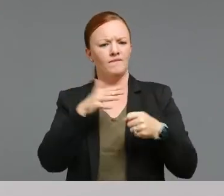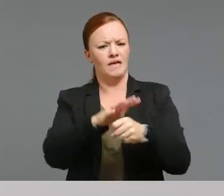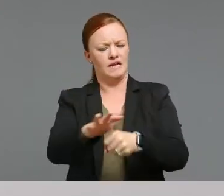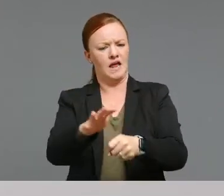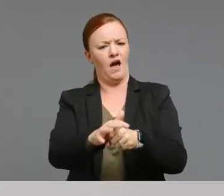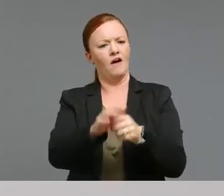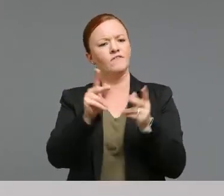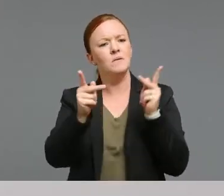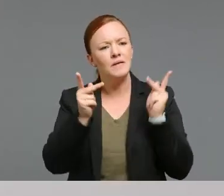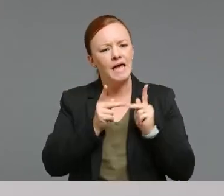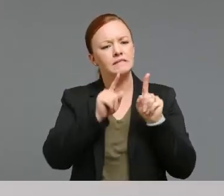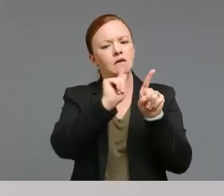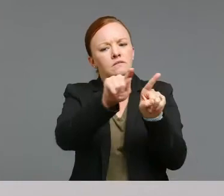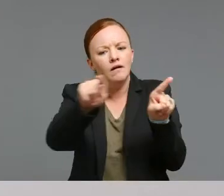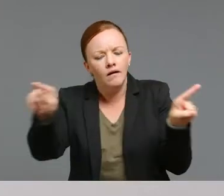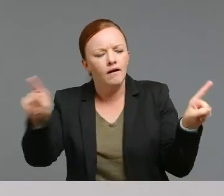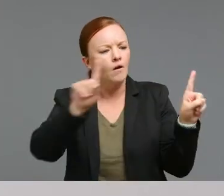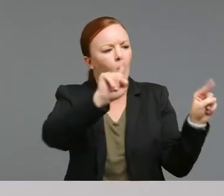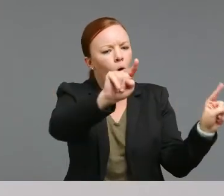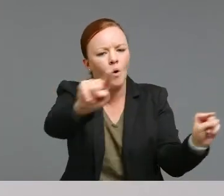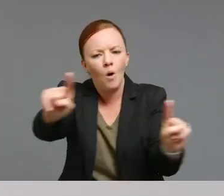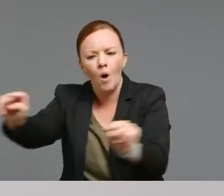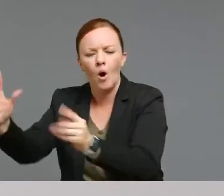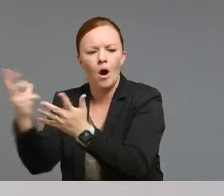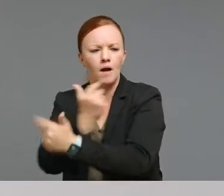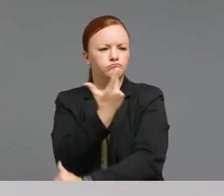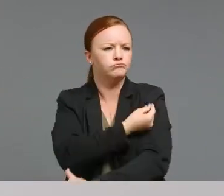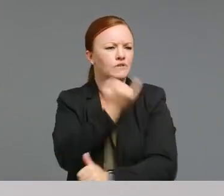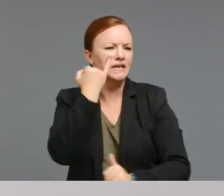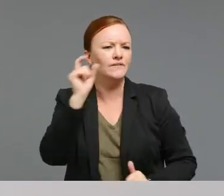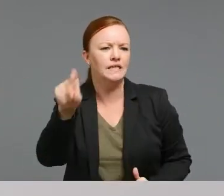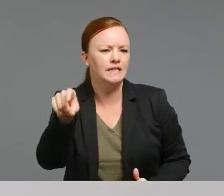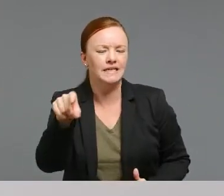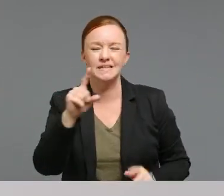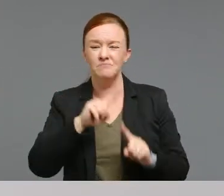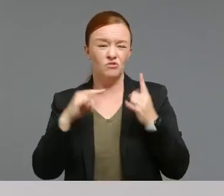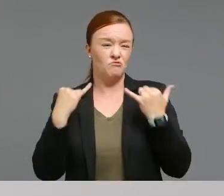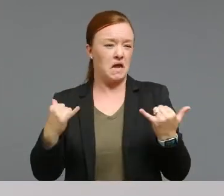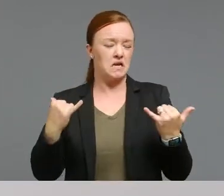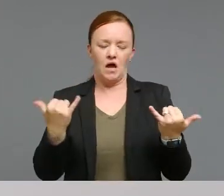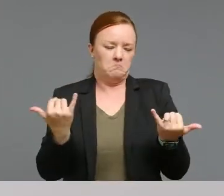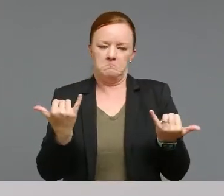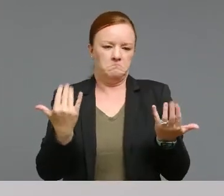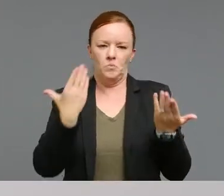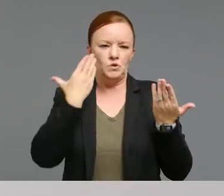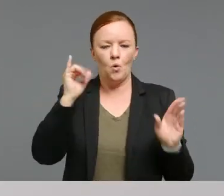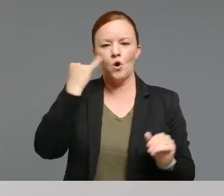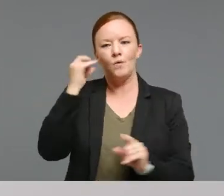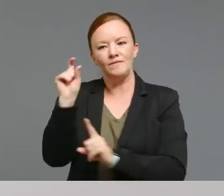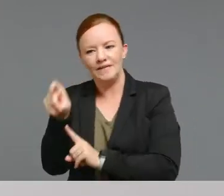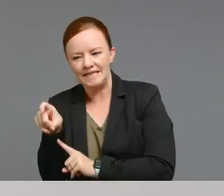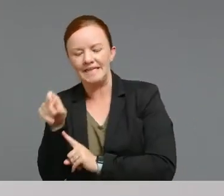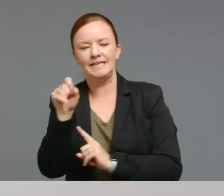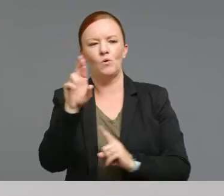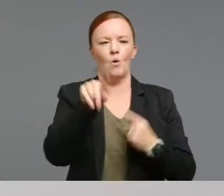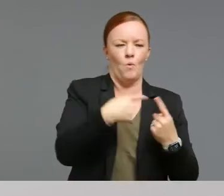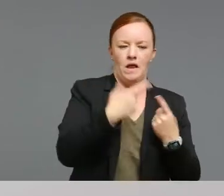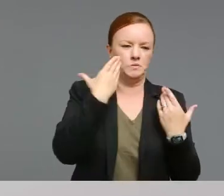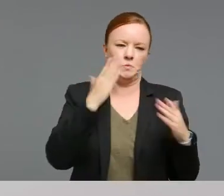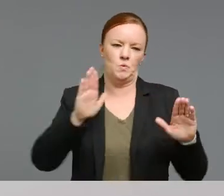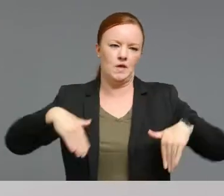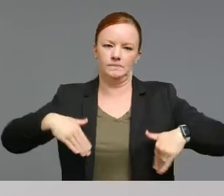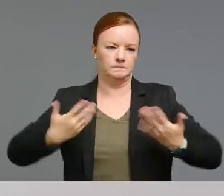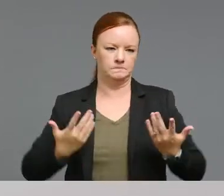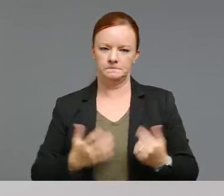booster when they become available. But right now, we don't have any more information on when those boosters will be necessary.